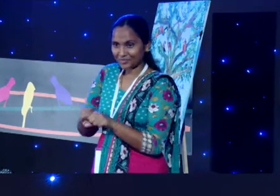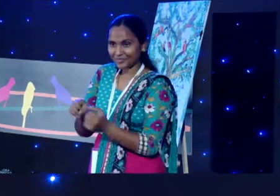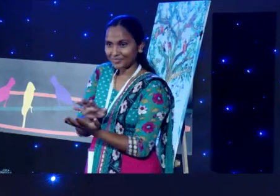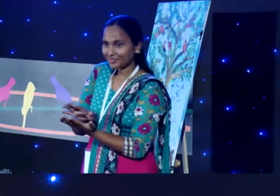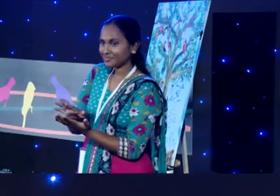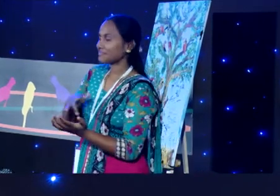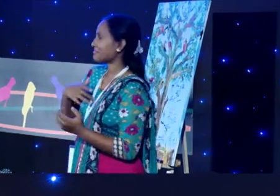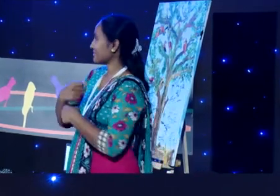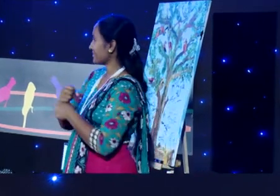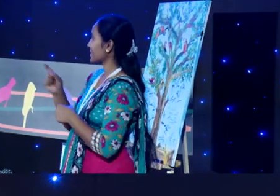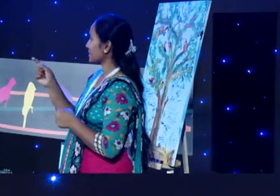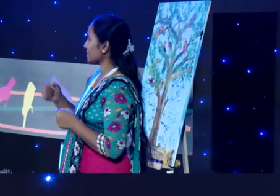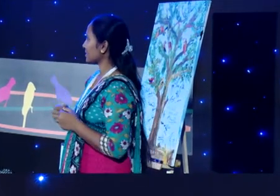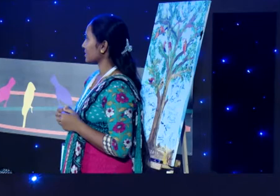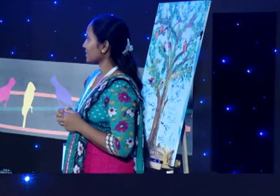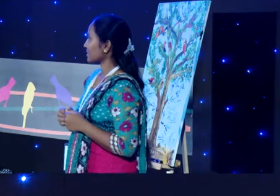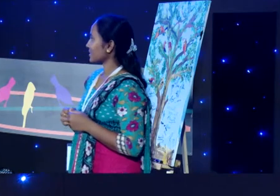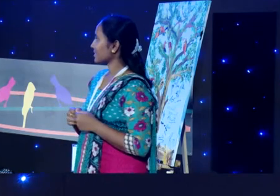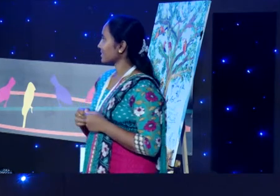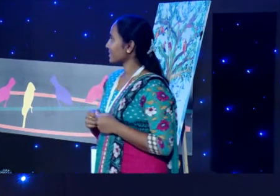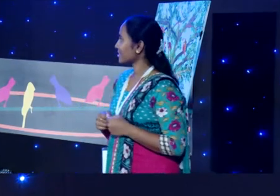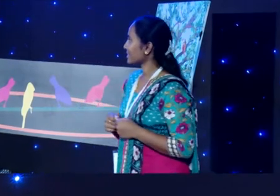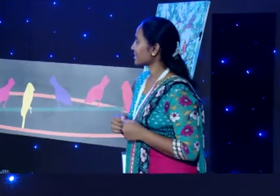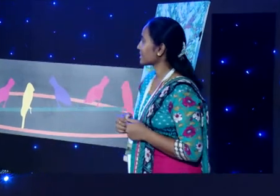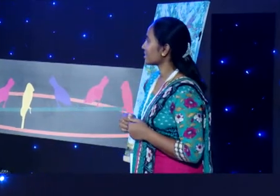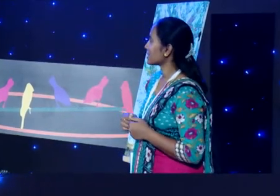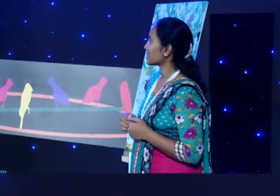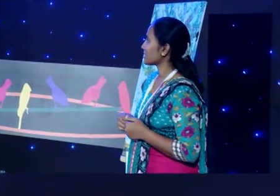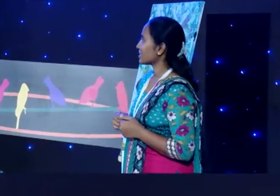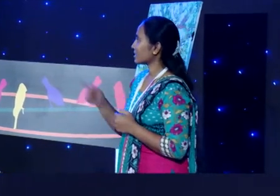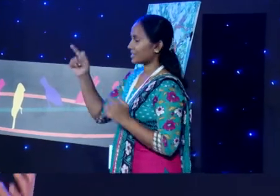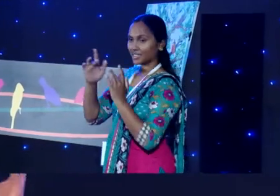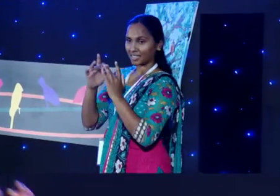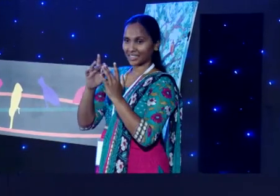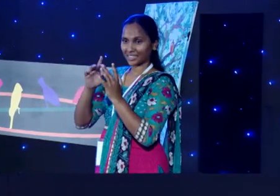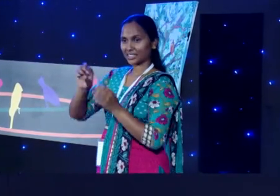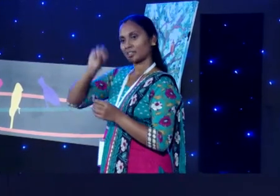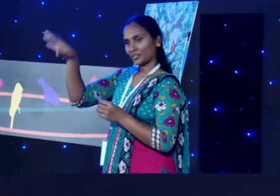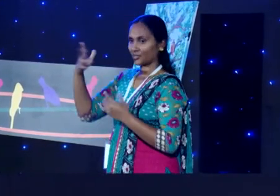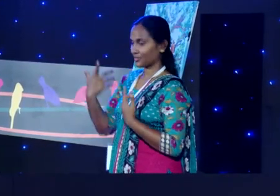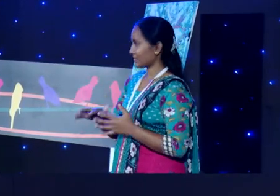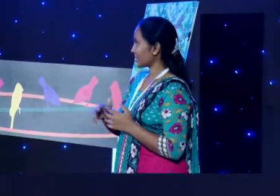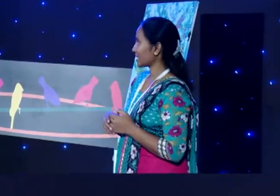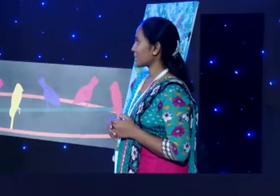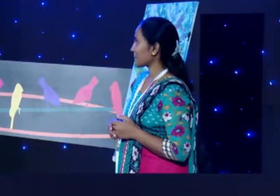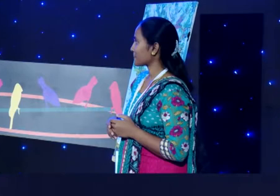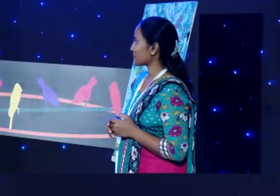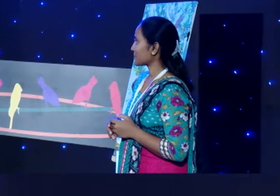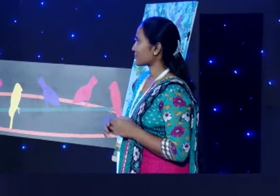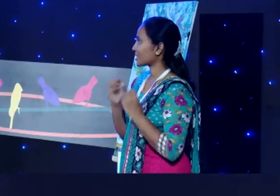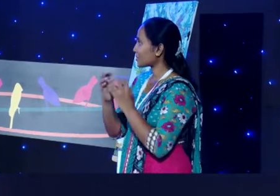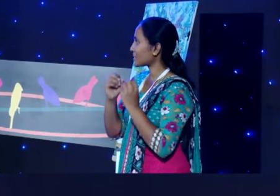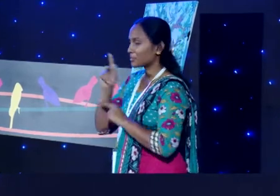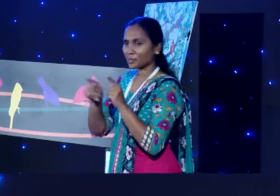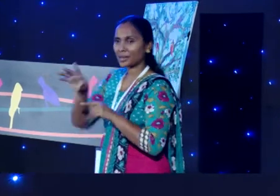I did was, I was still working. I put this up on the internet. And on the internet, by the virtue of its simplicity, it got viral. A lot of people